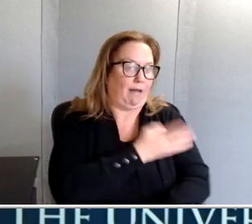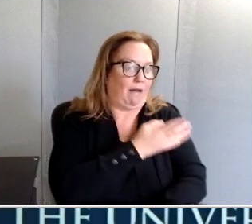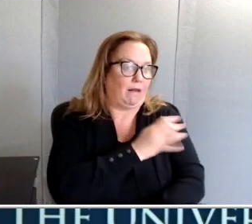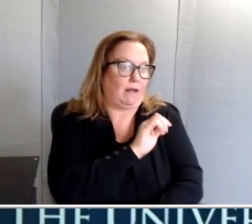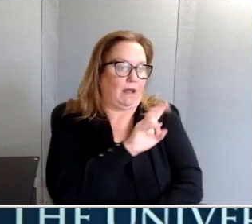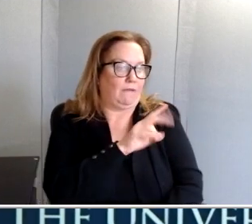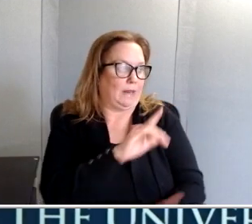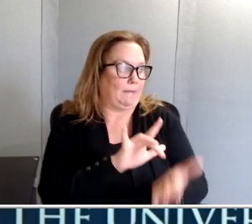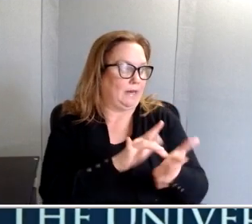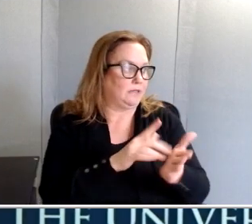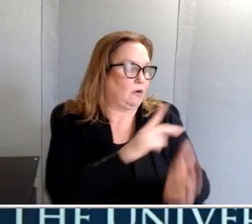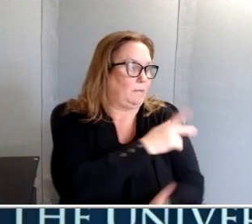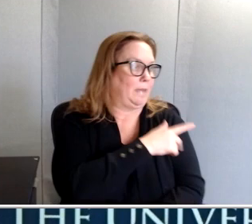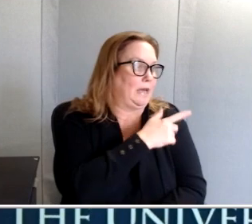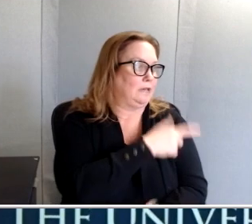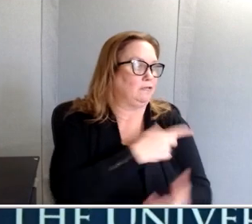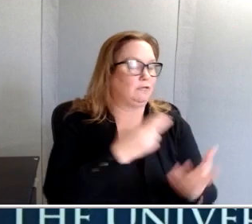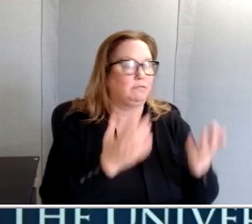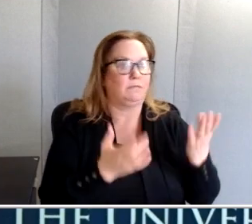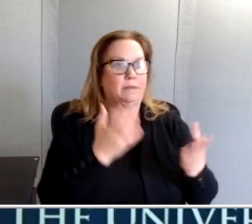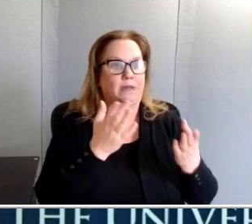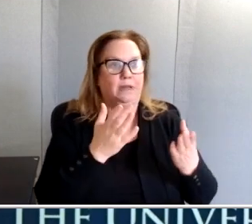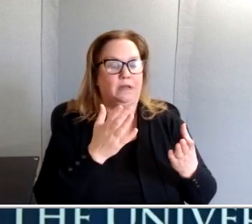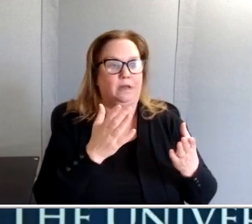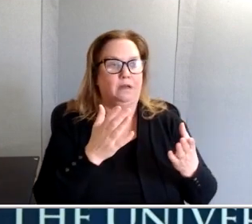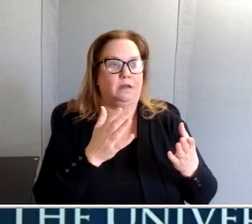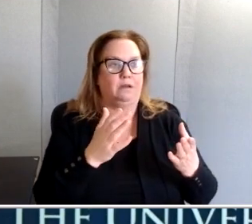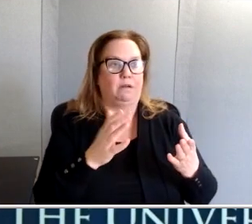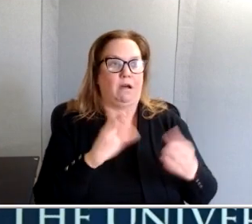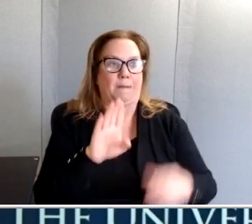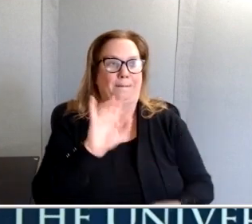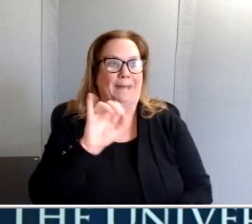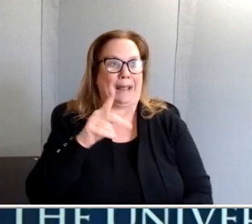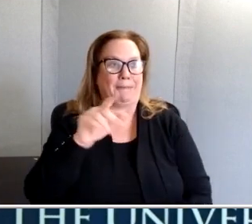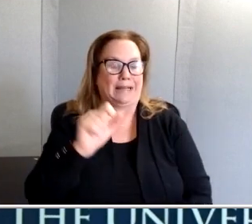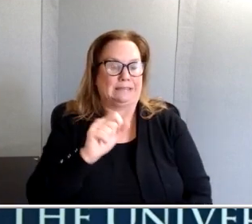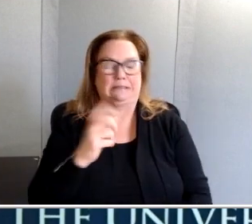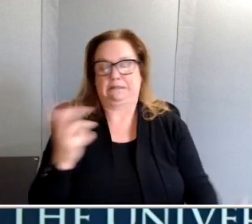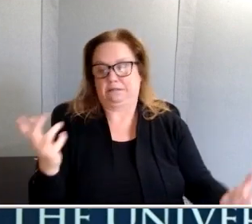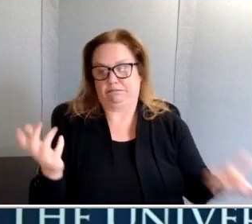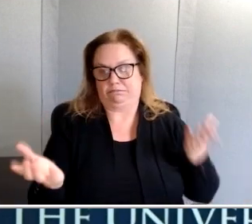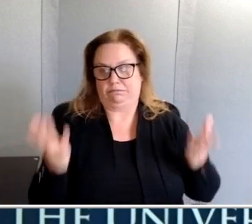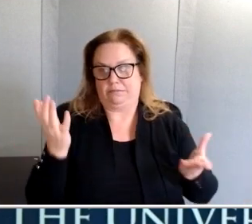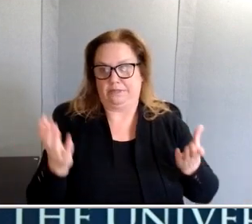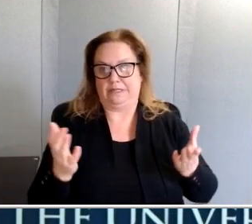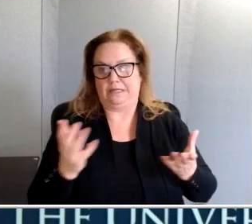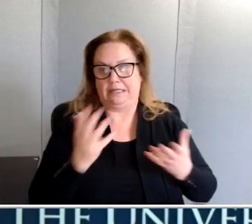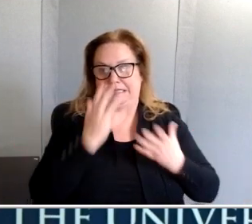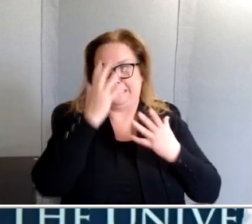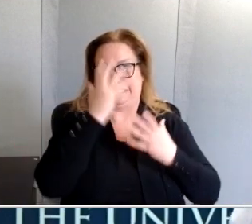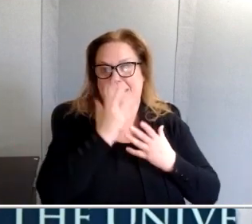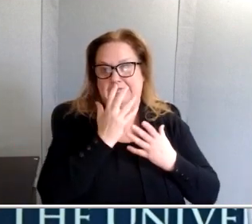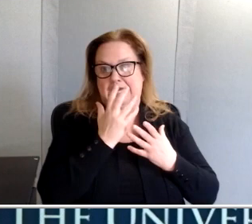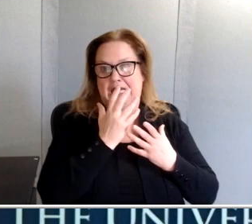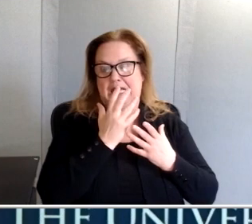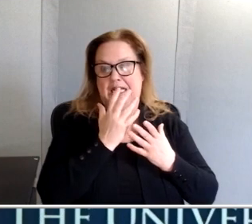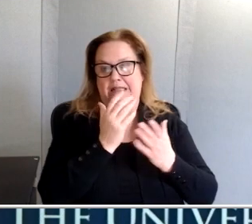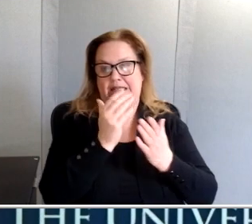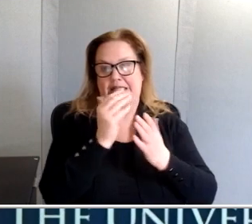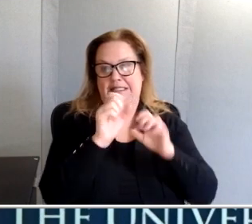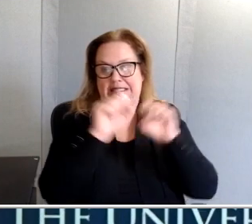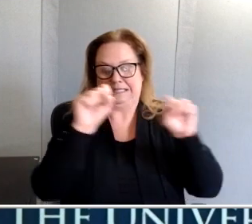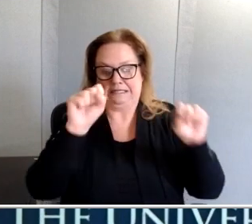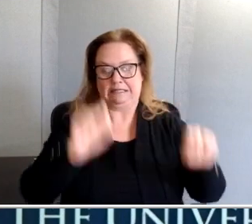could be patients who are on complete cardiopulmonary bypass. And the status list system tries to